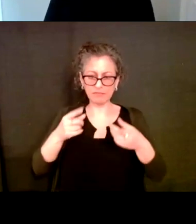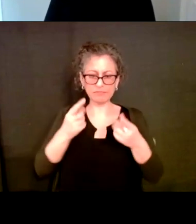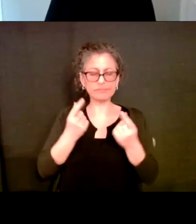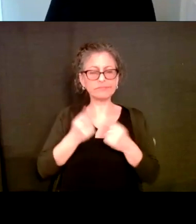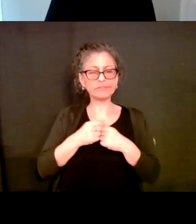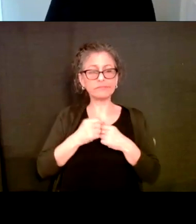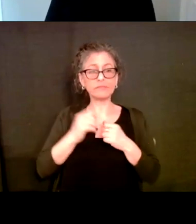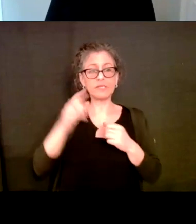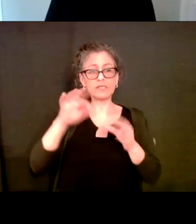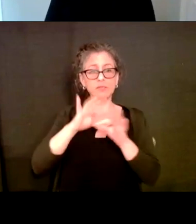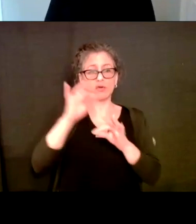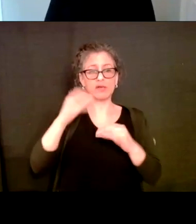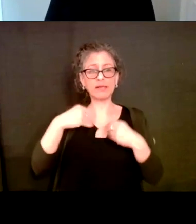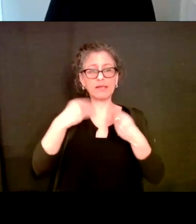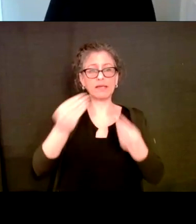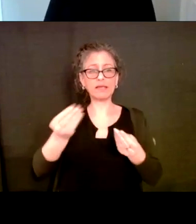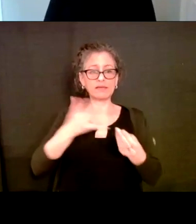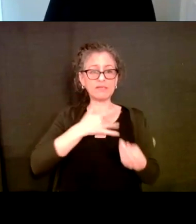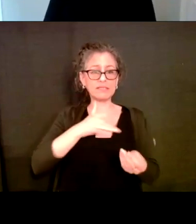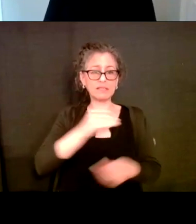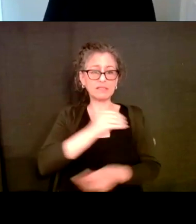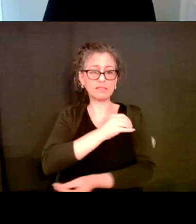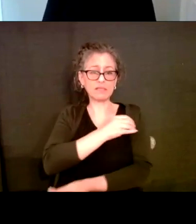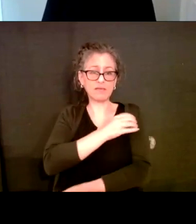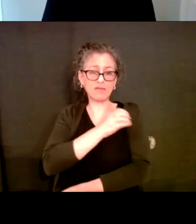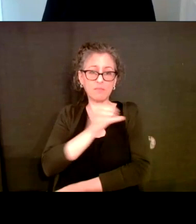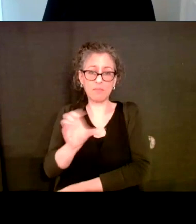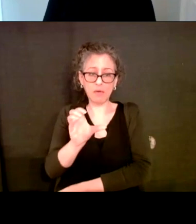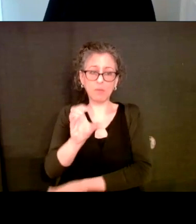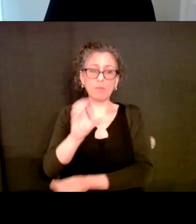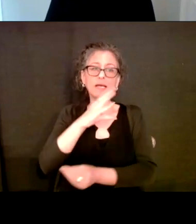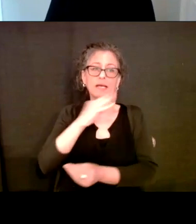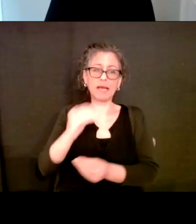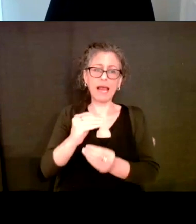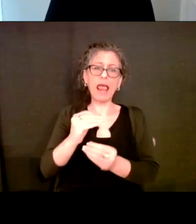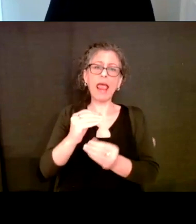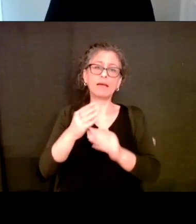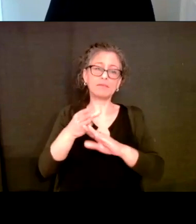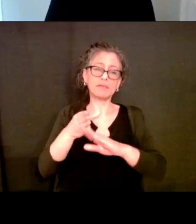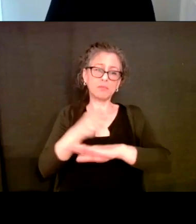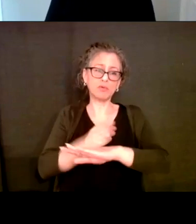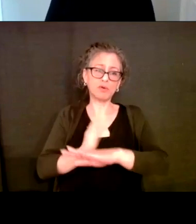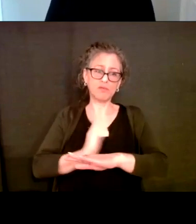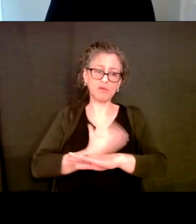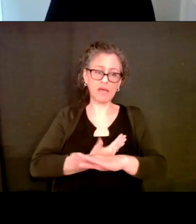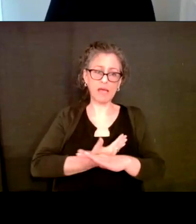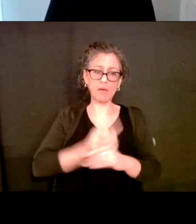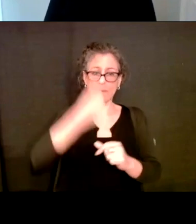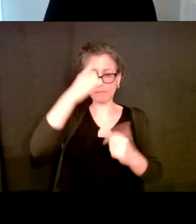Spirituality can create a sense of empowerment and in turn increase our sense of mental health and well-being.